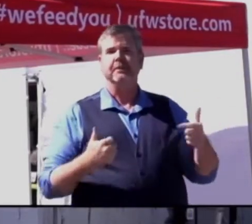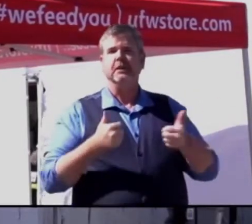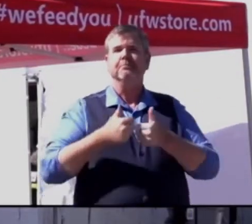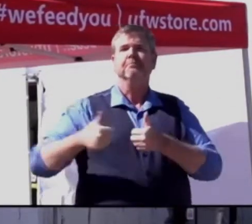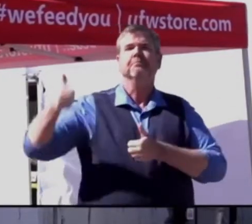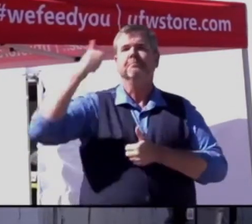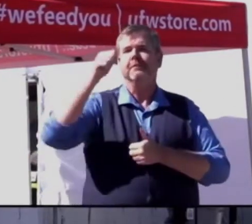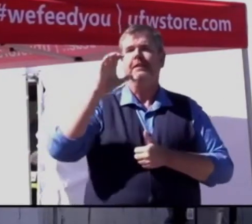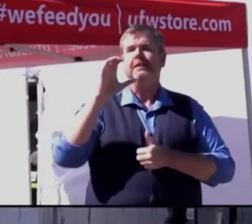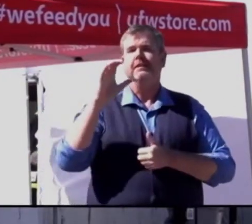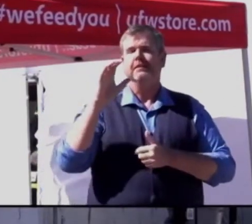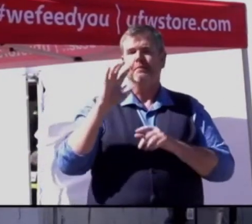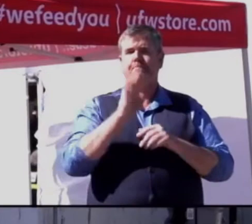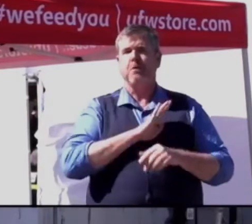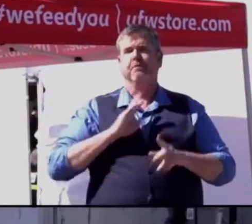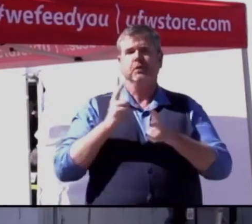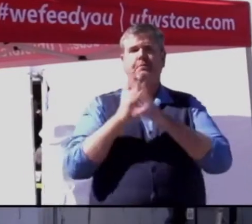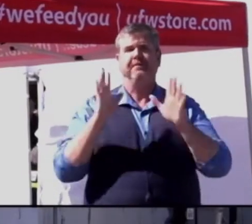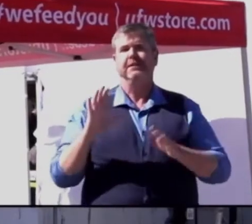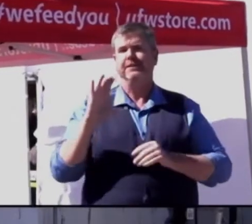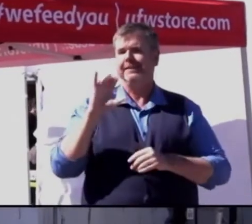will add her remarks.